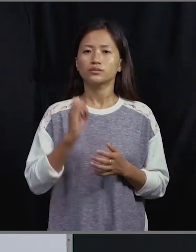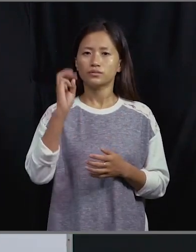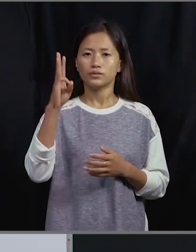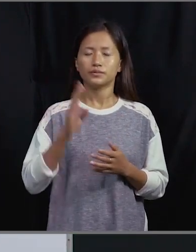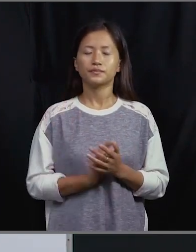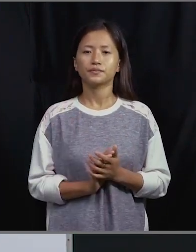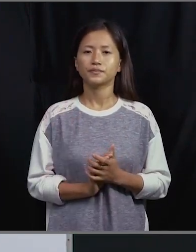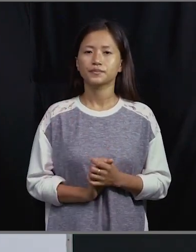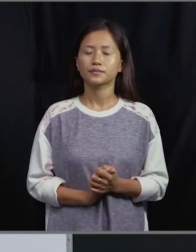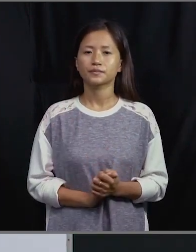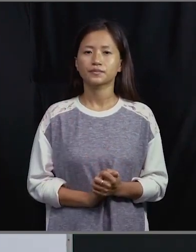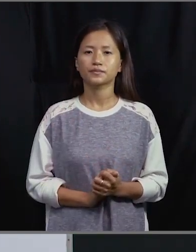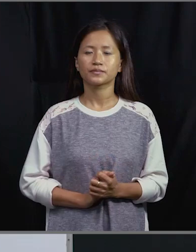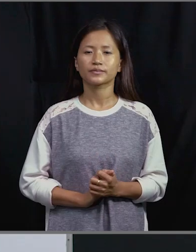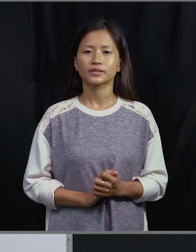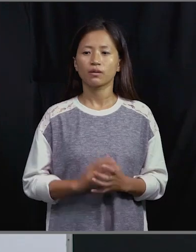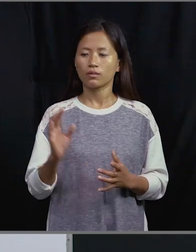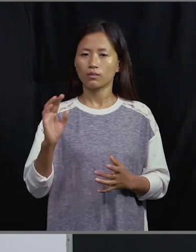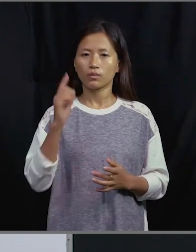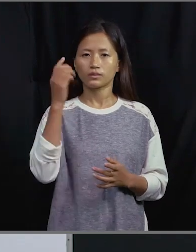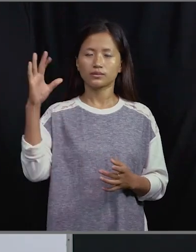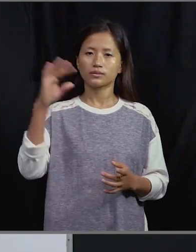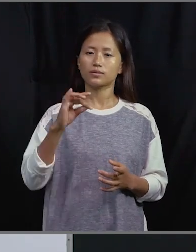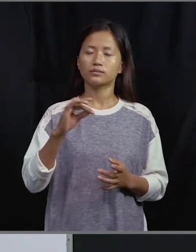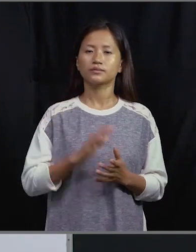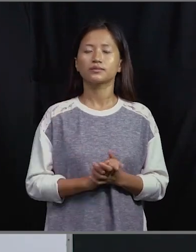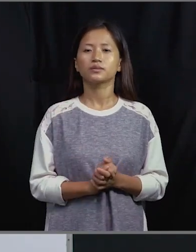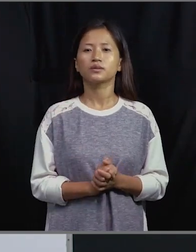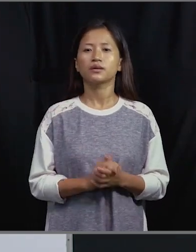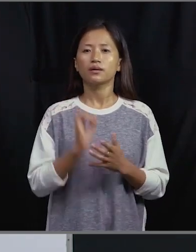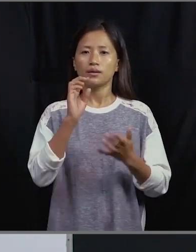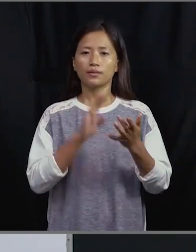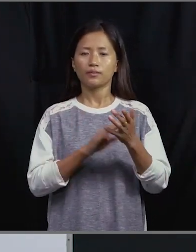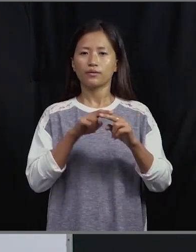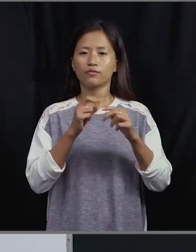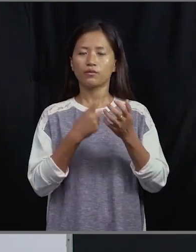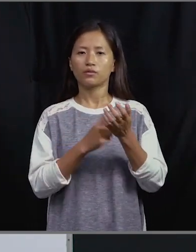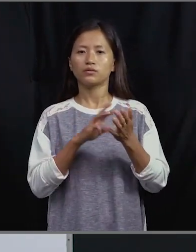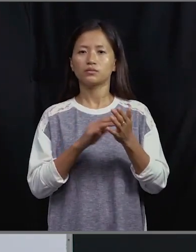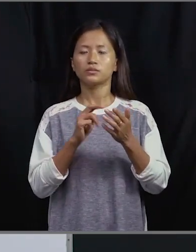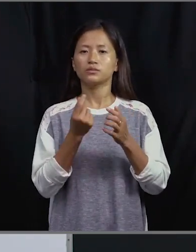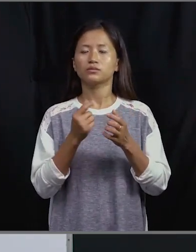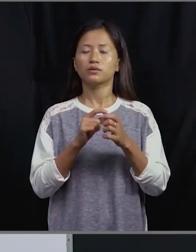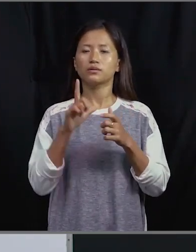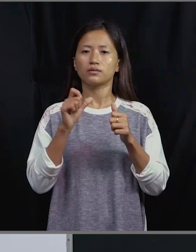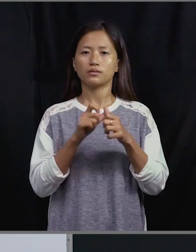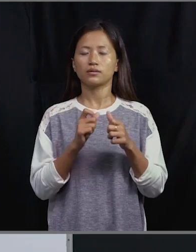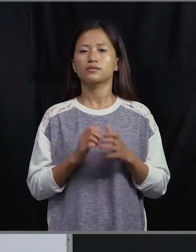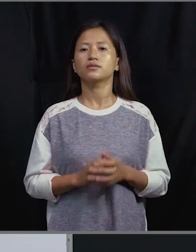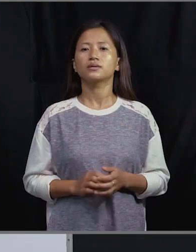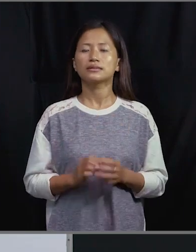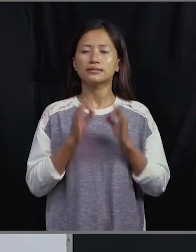CH3. So once again, empirical formula represents the simplest whole number